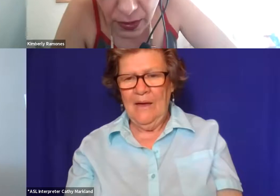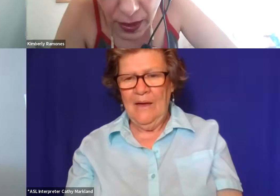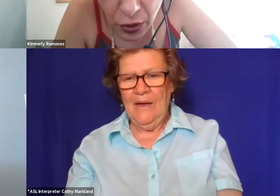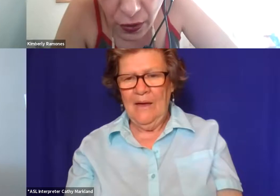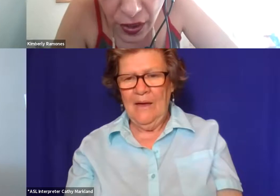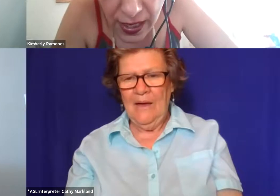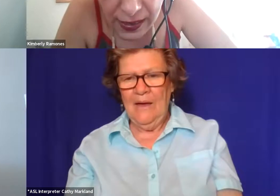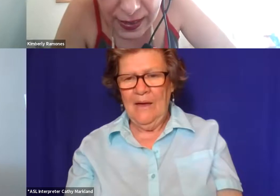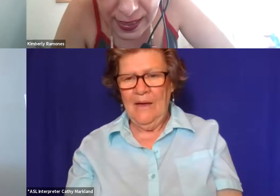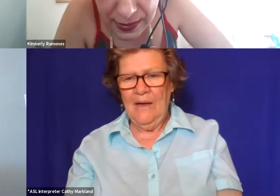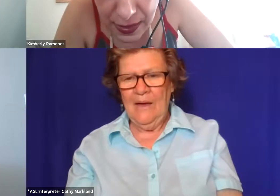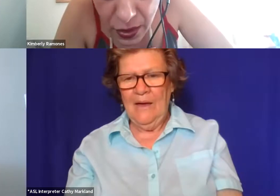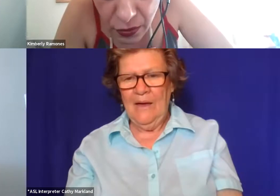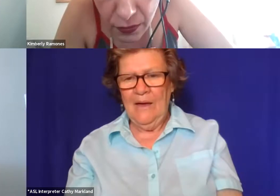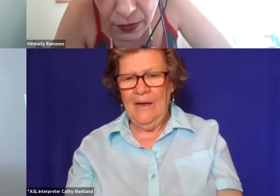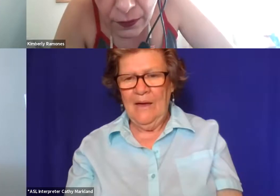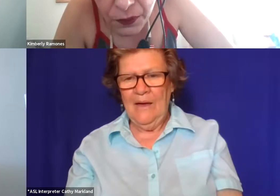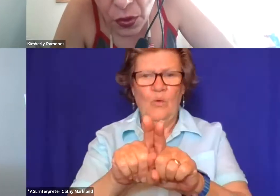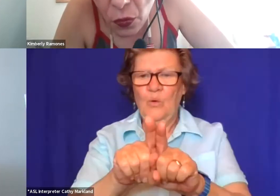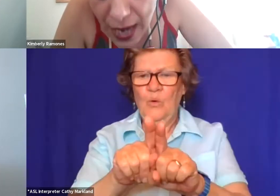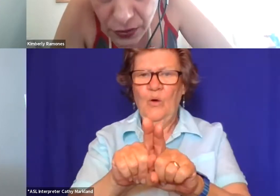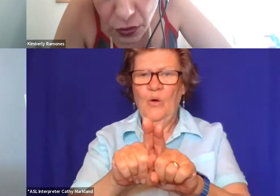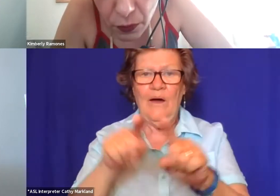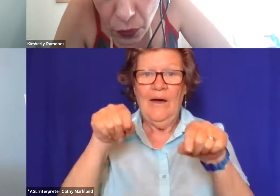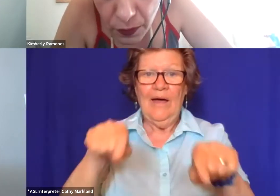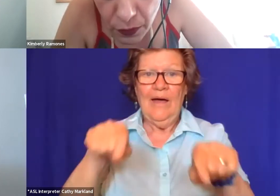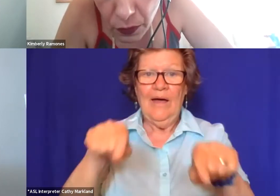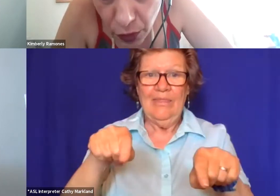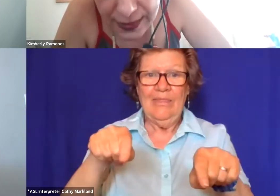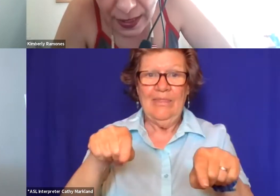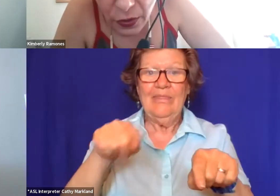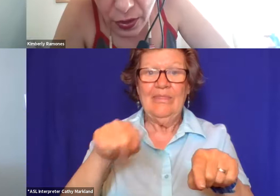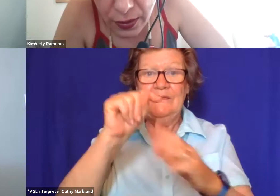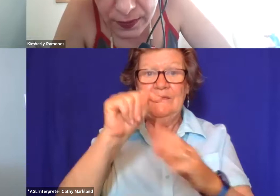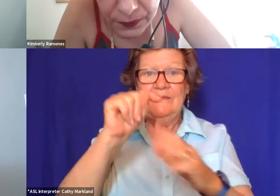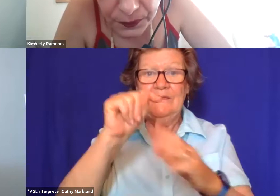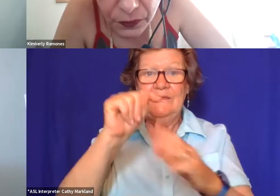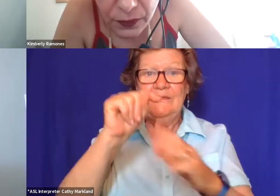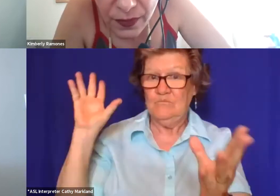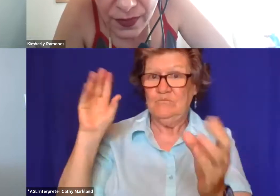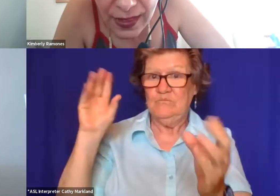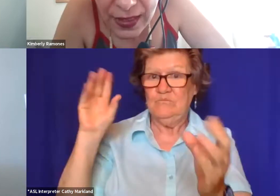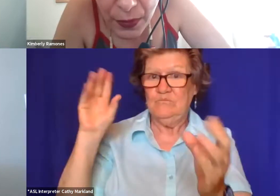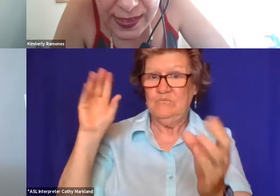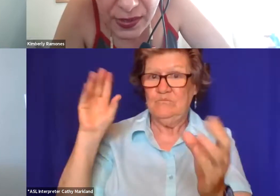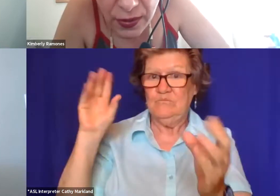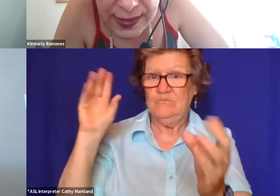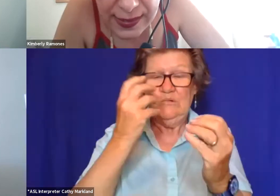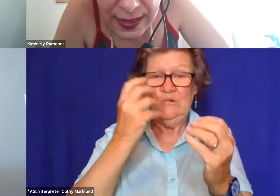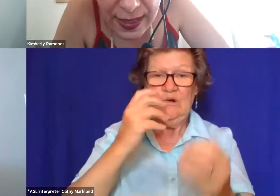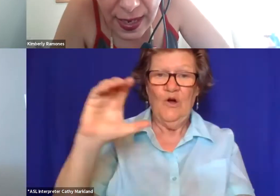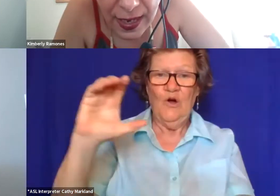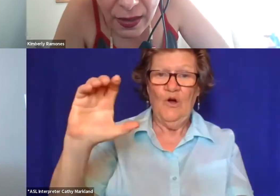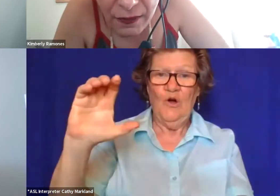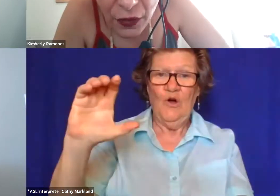very challenging year during COVID, and that's why, you know, Christina Foti during her